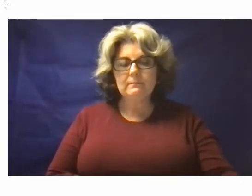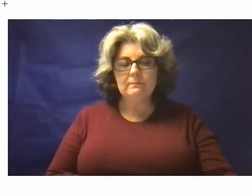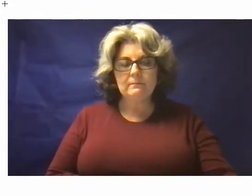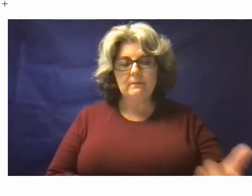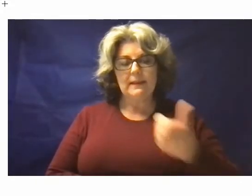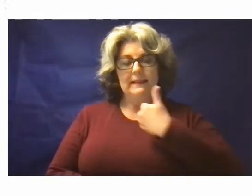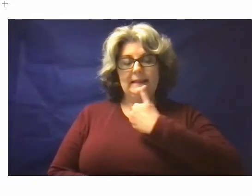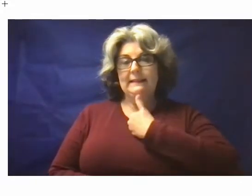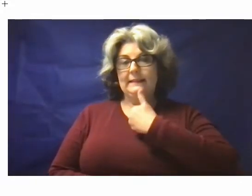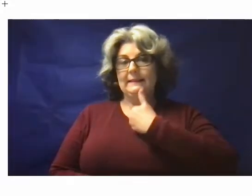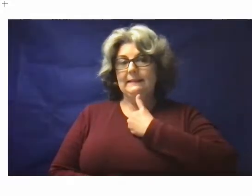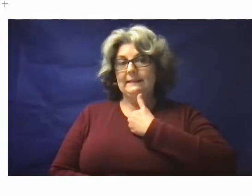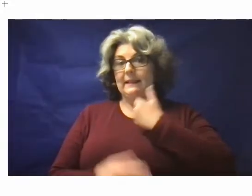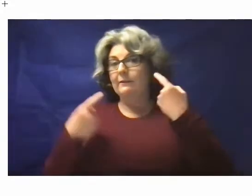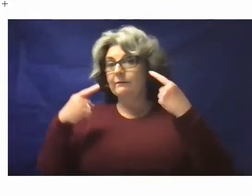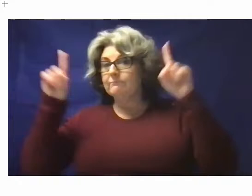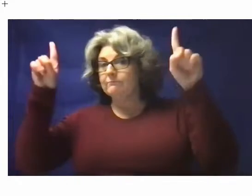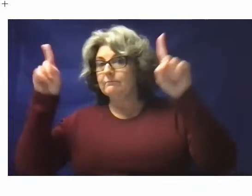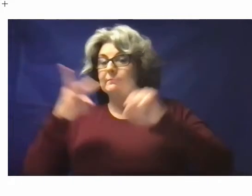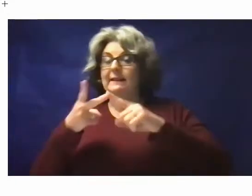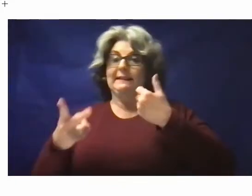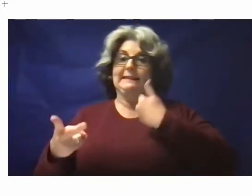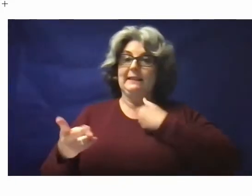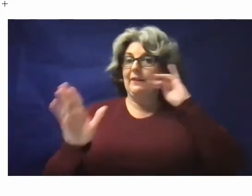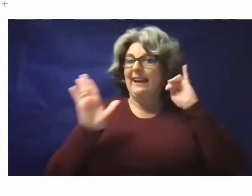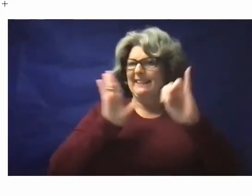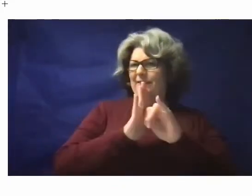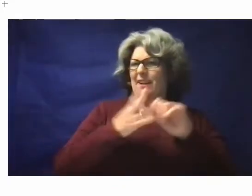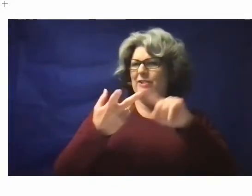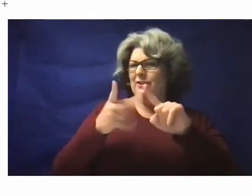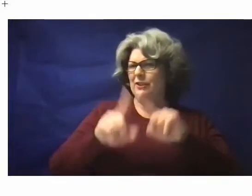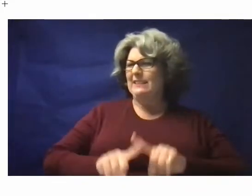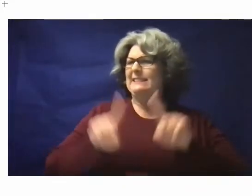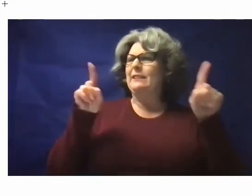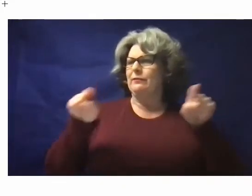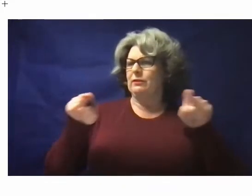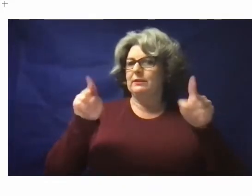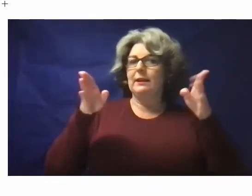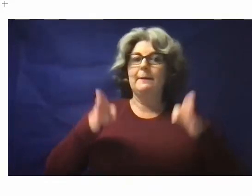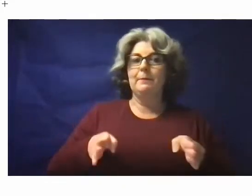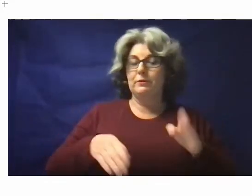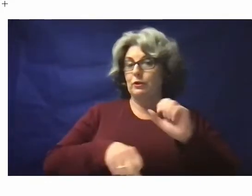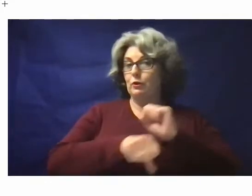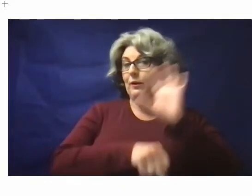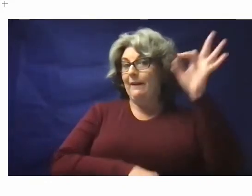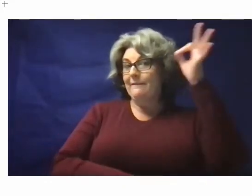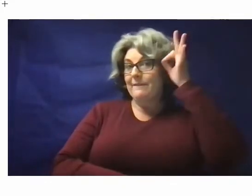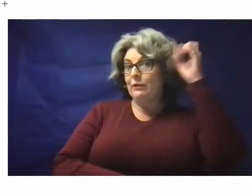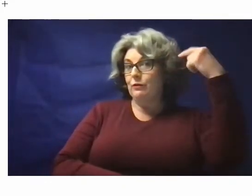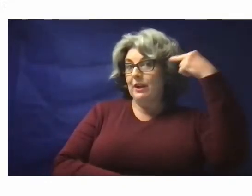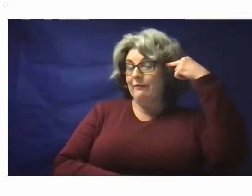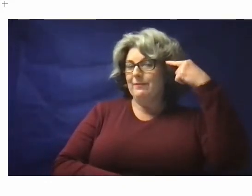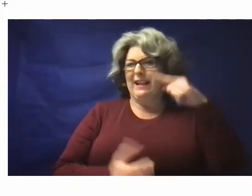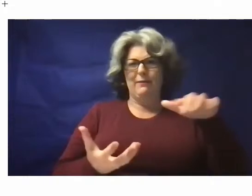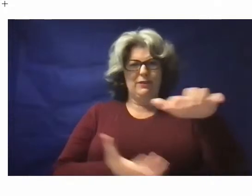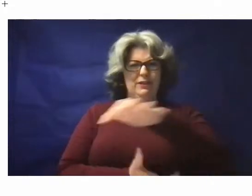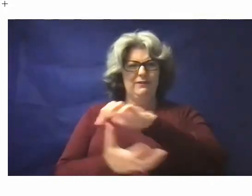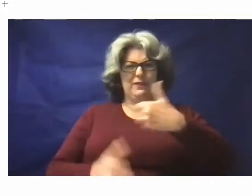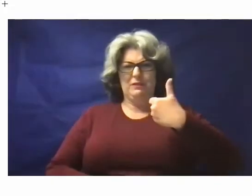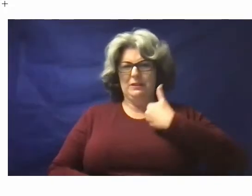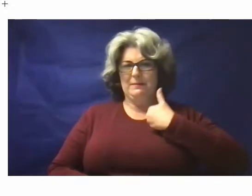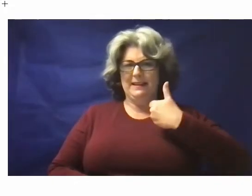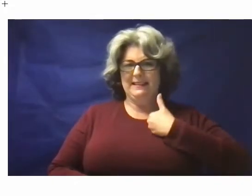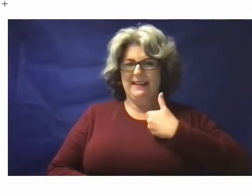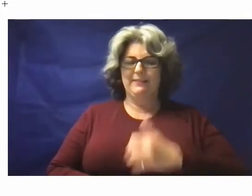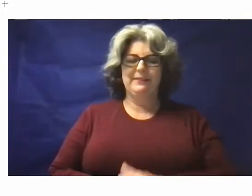and self-identification, and this is an important one. I know as someone who currently works for the federal government, I was very confused when I first